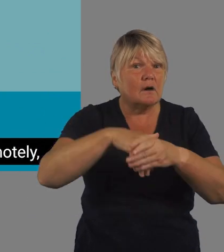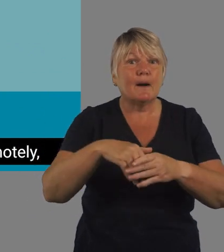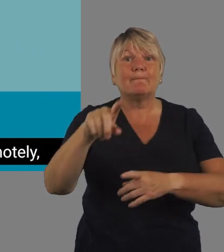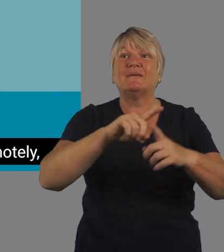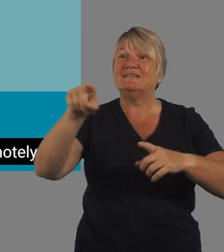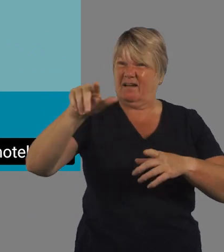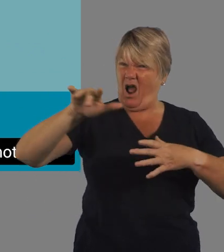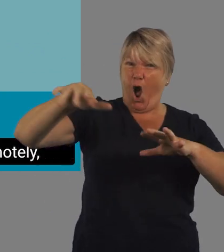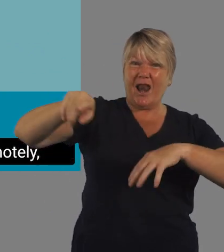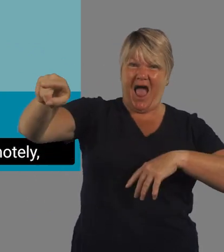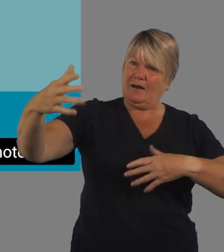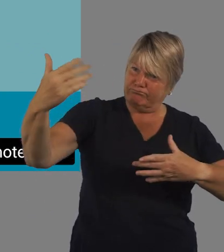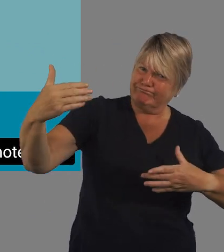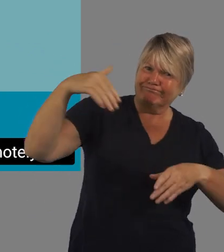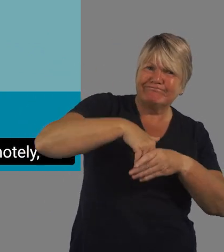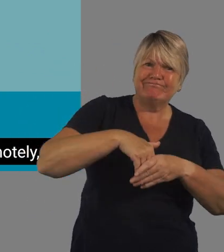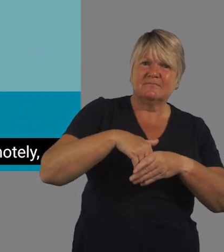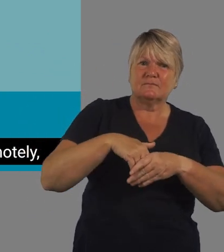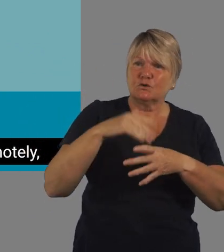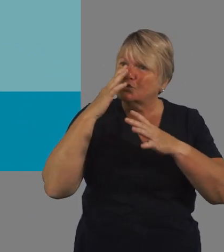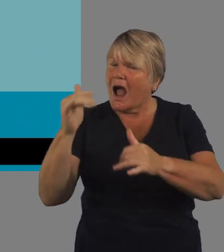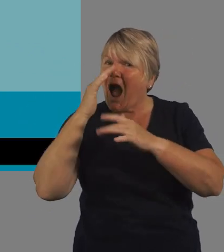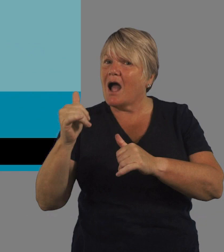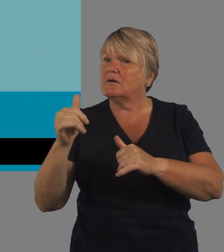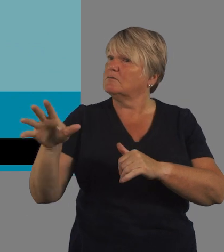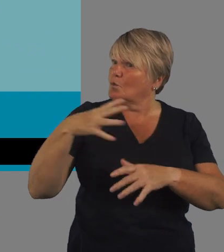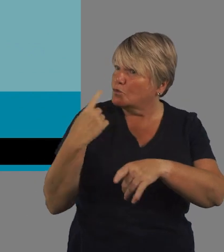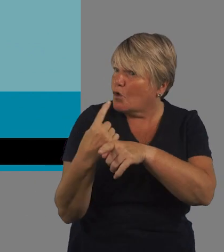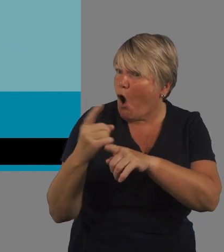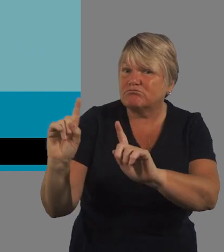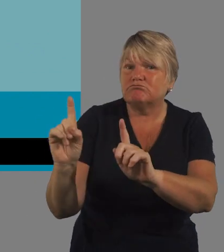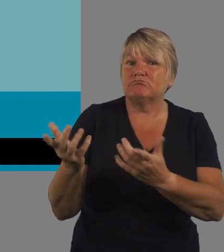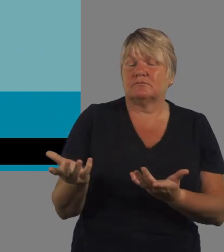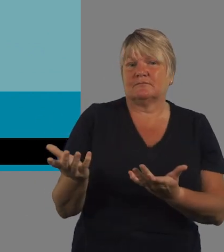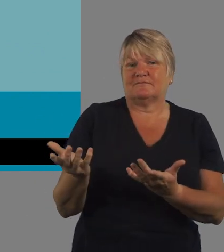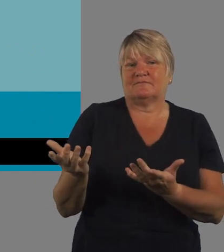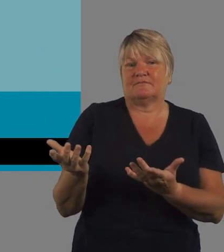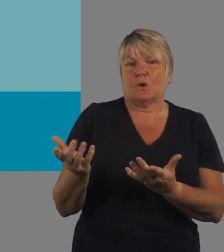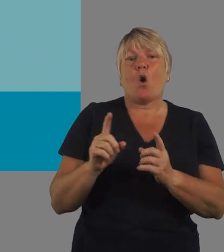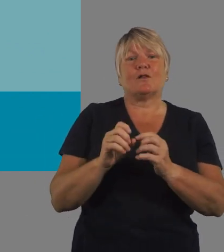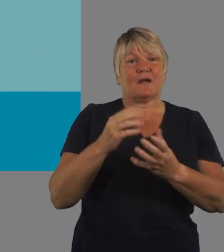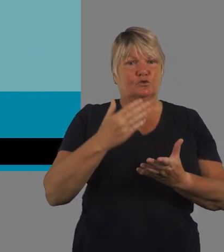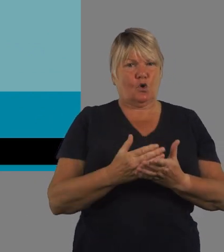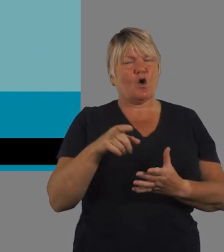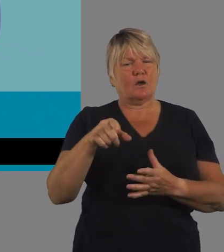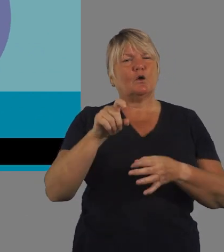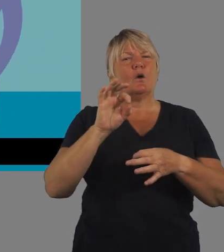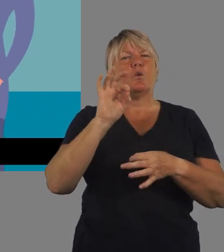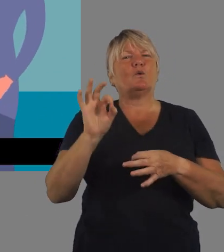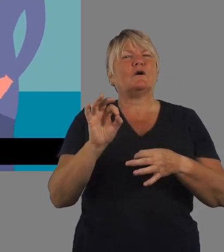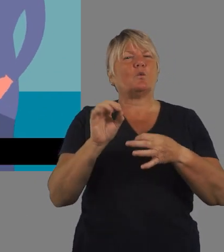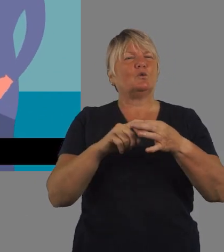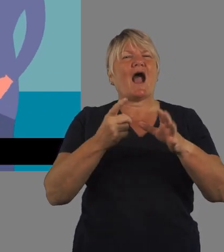actively encourages the participation of people joining remotely, checks in, and invites them to speak. You can